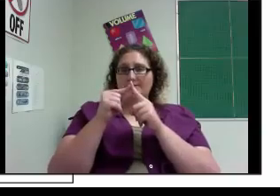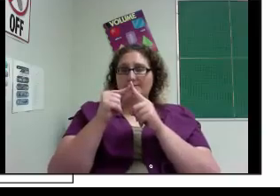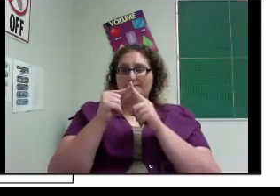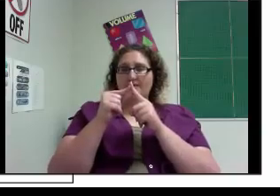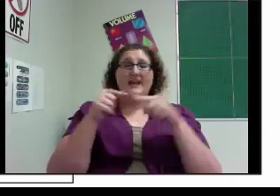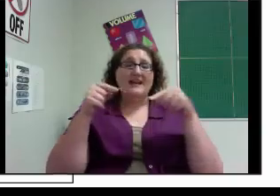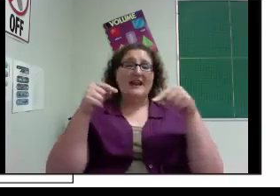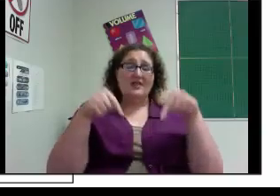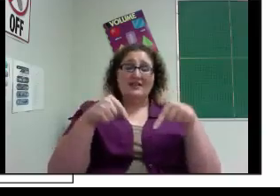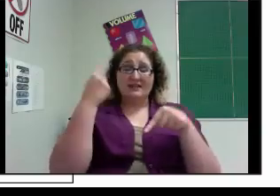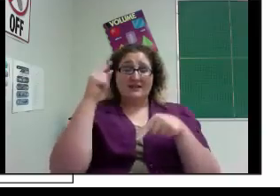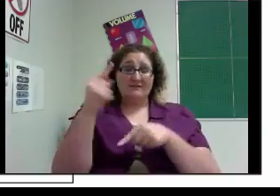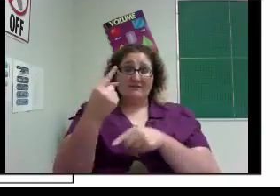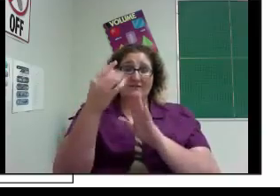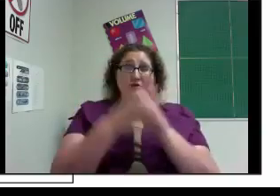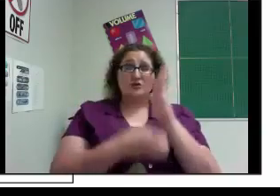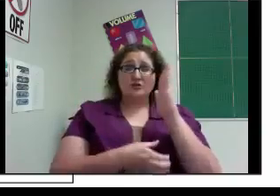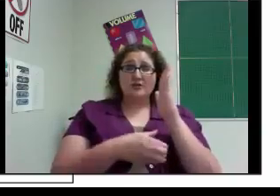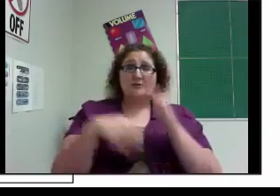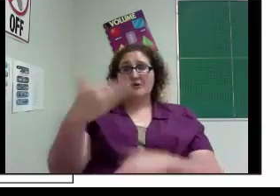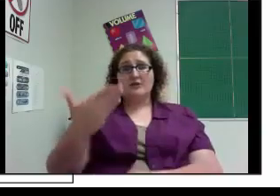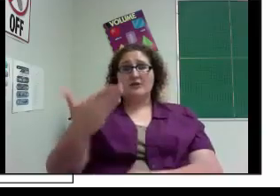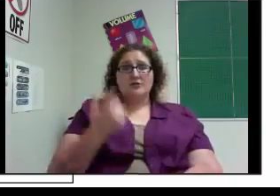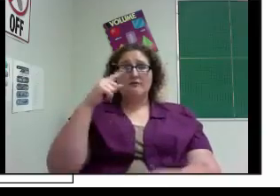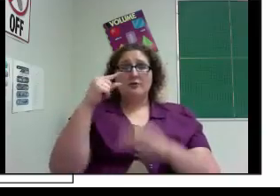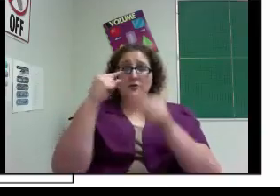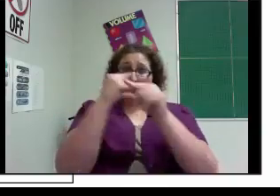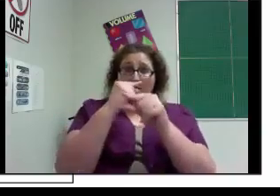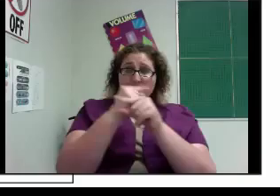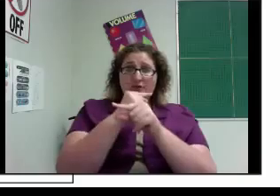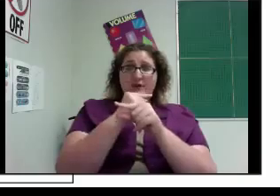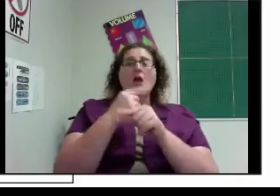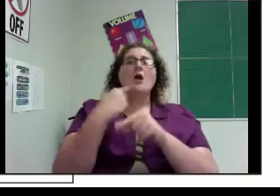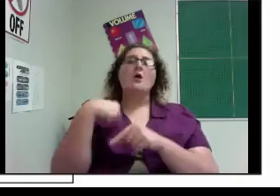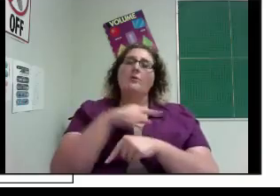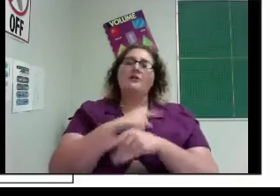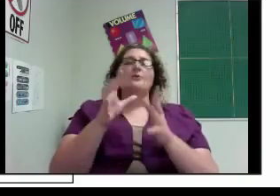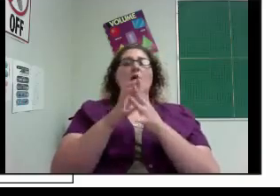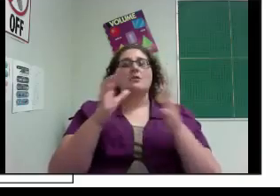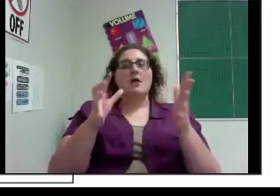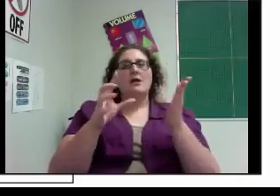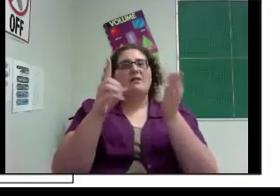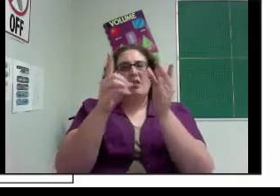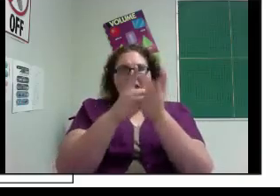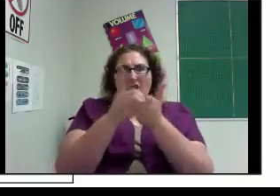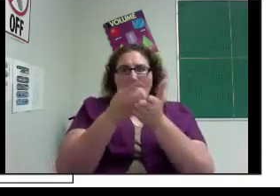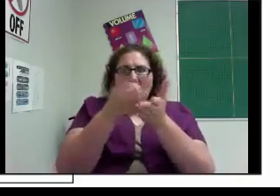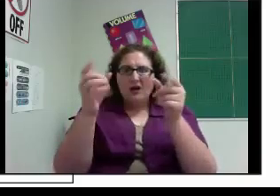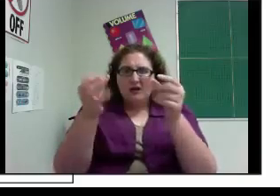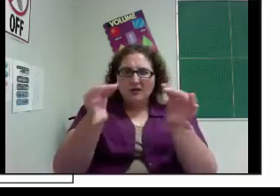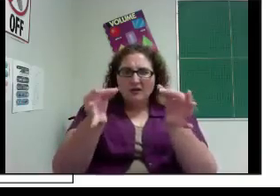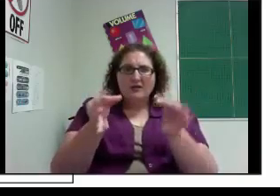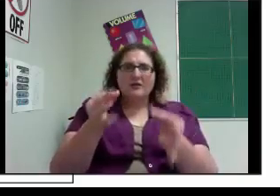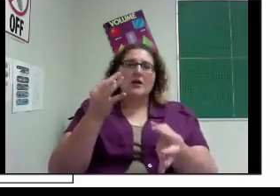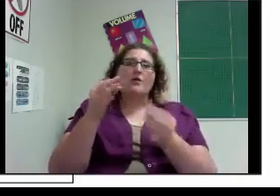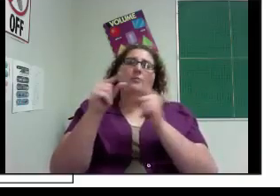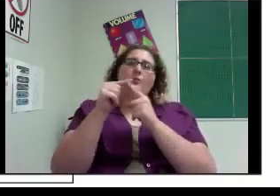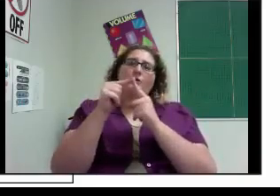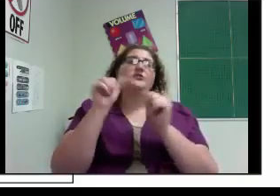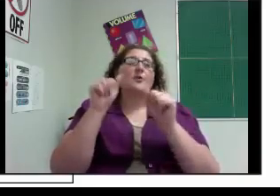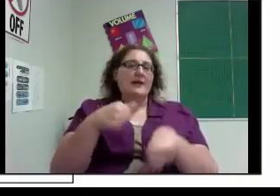first chapter in geometry, the introduction to geometry, we do a lot of defining terms so that way we can use them to make